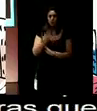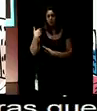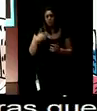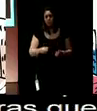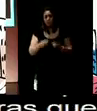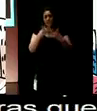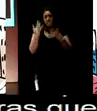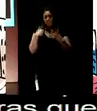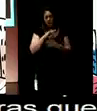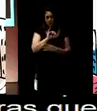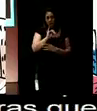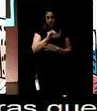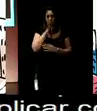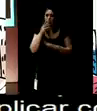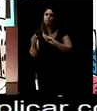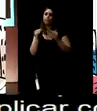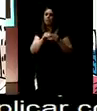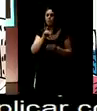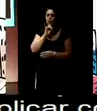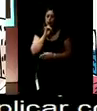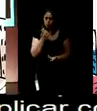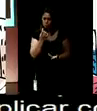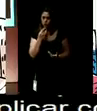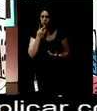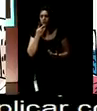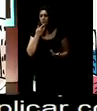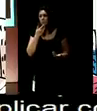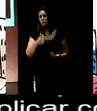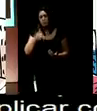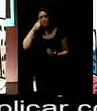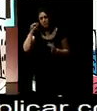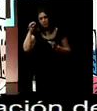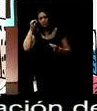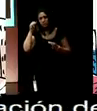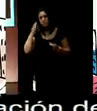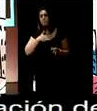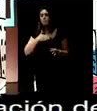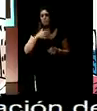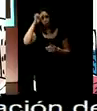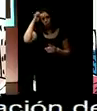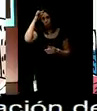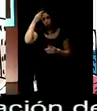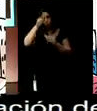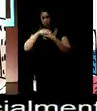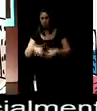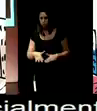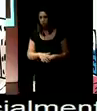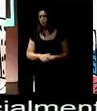facilities in the building environment, especially in places in human, cultural